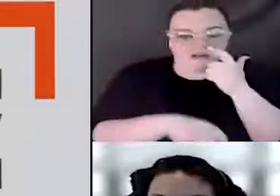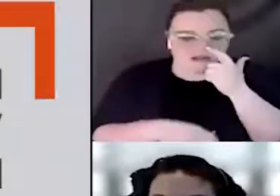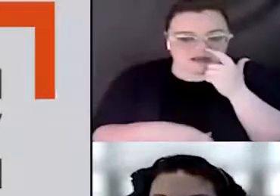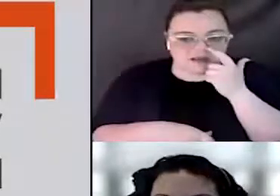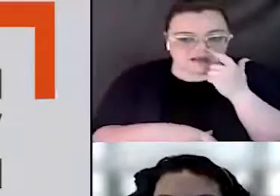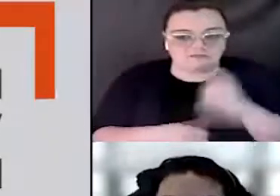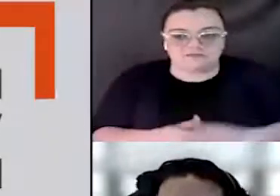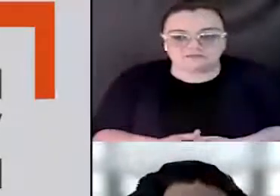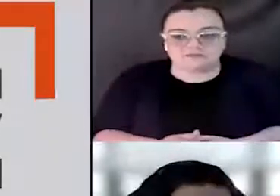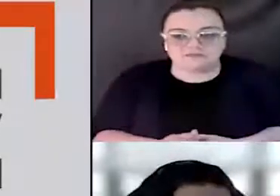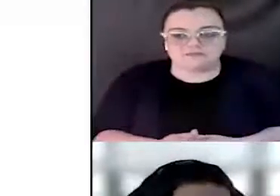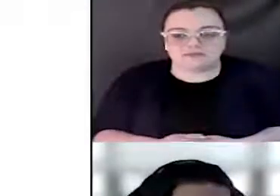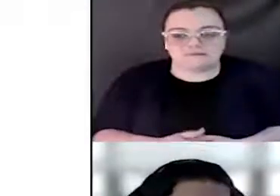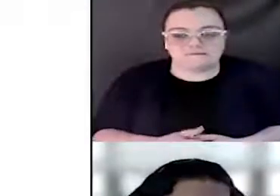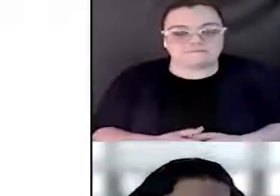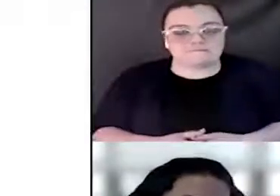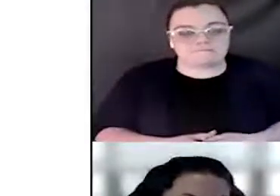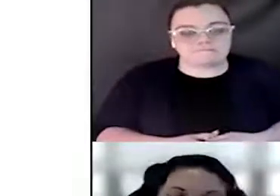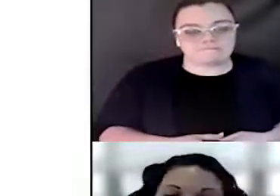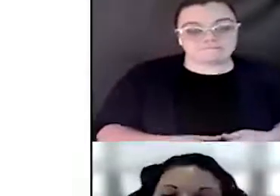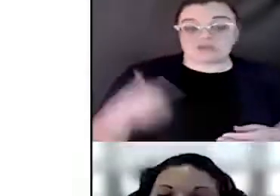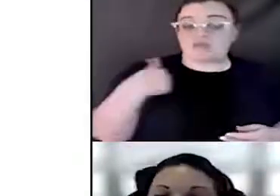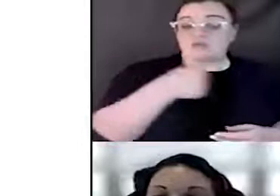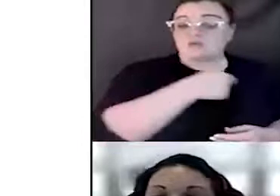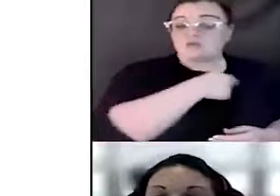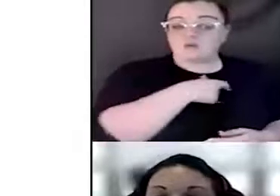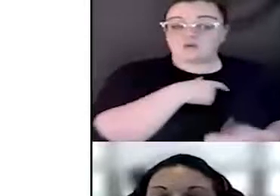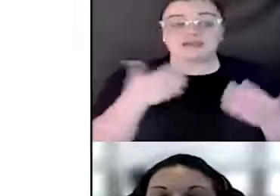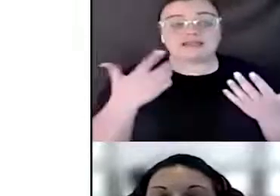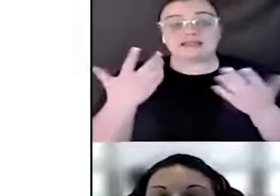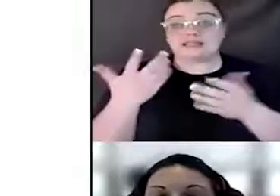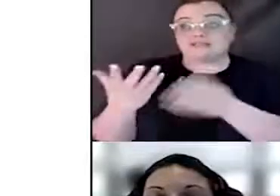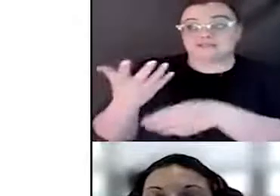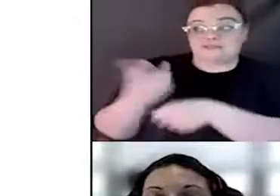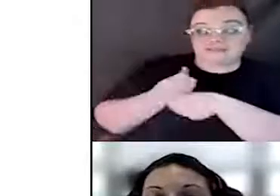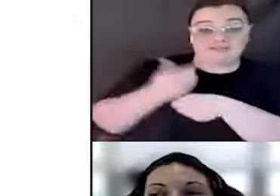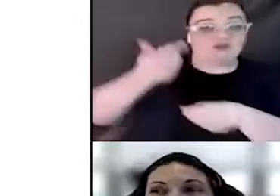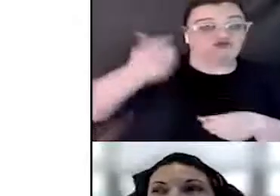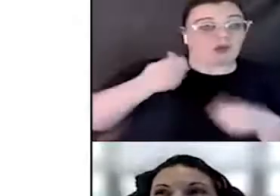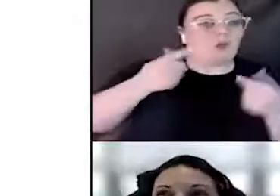program names. What we did with the grant is